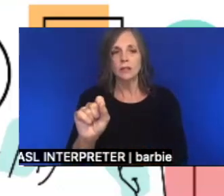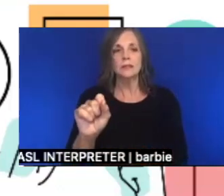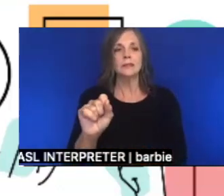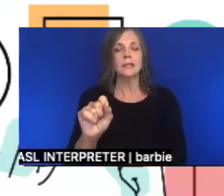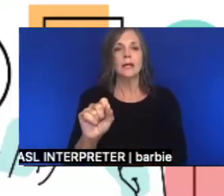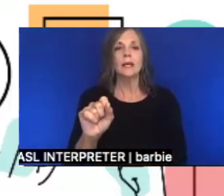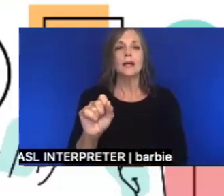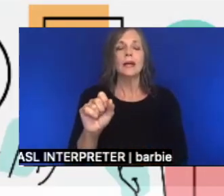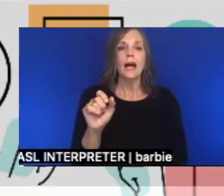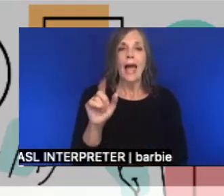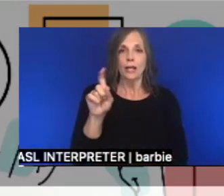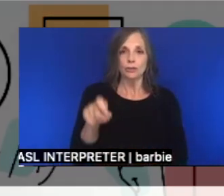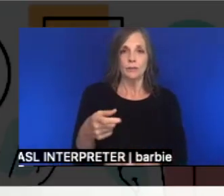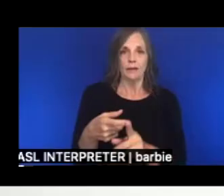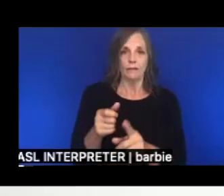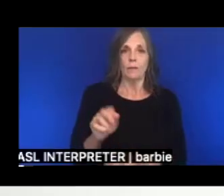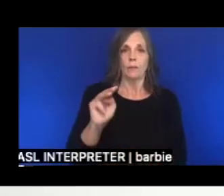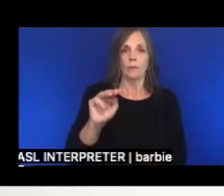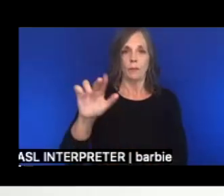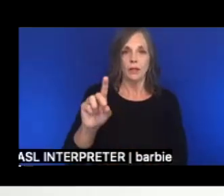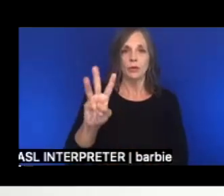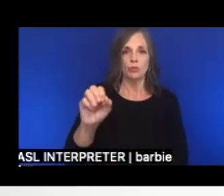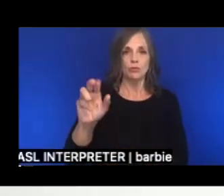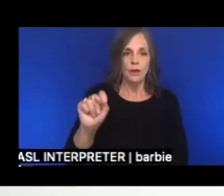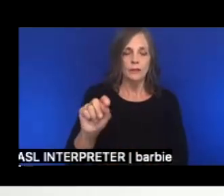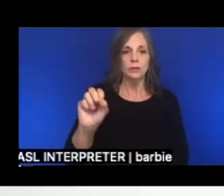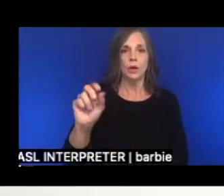Midwest Open Source Alliance.